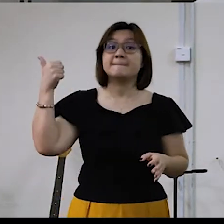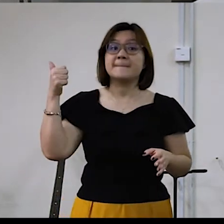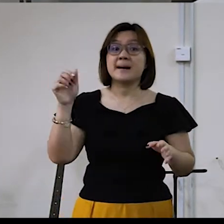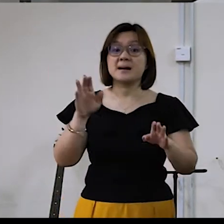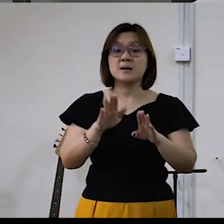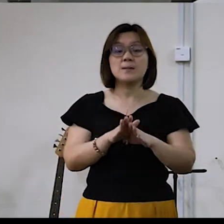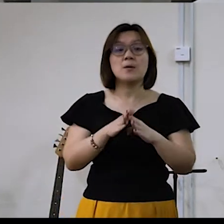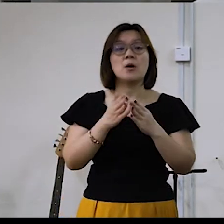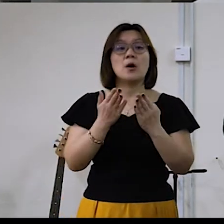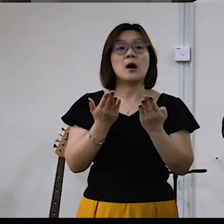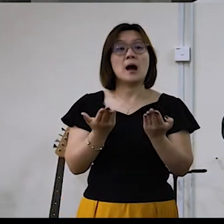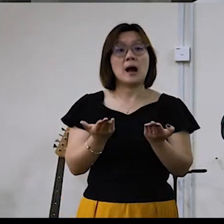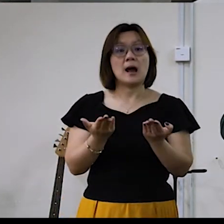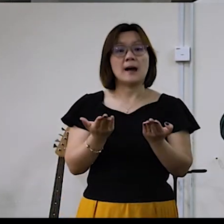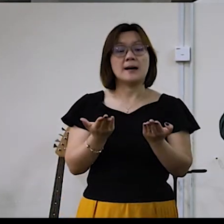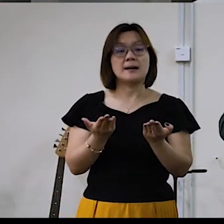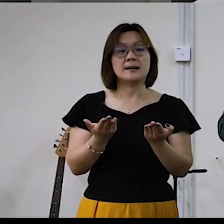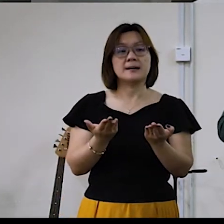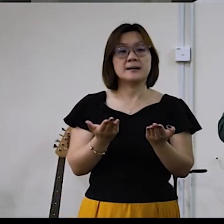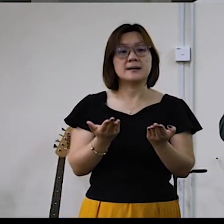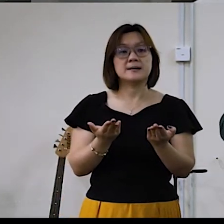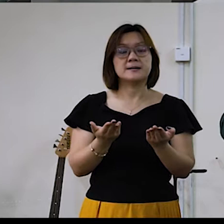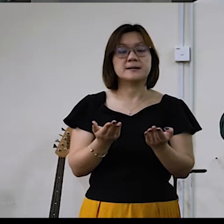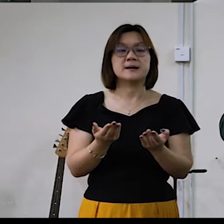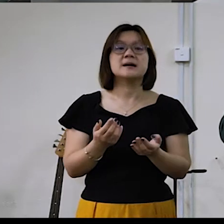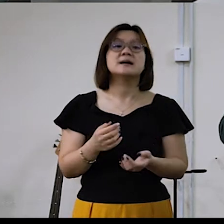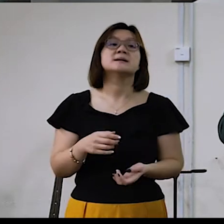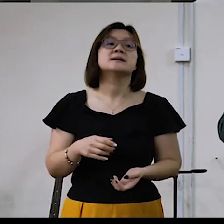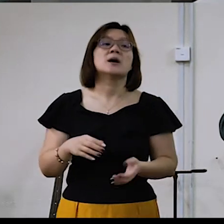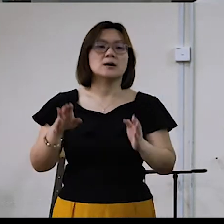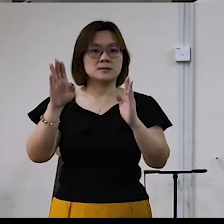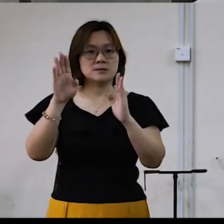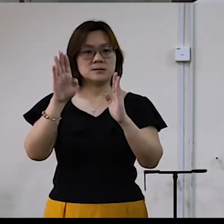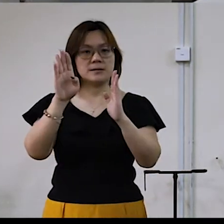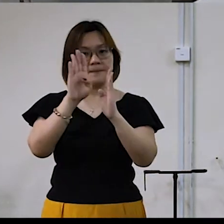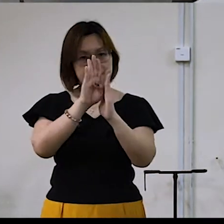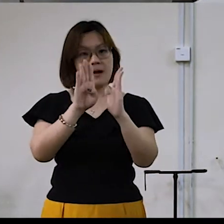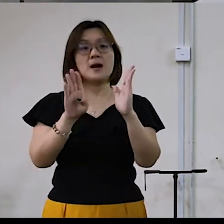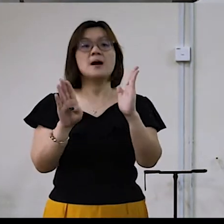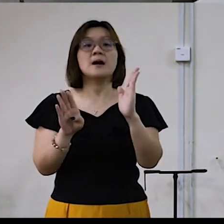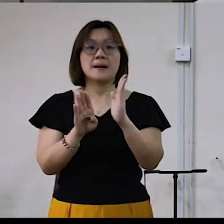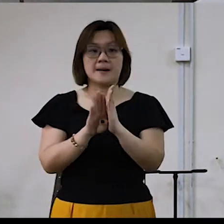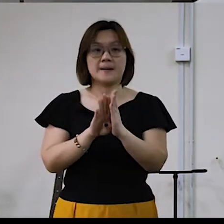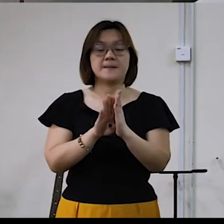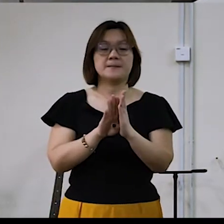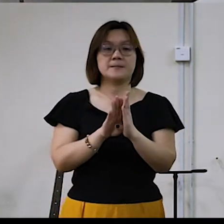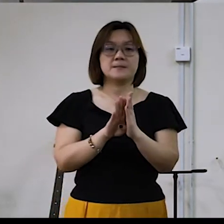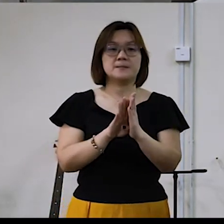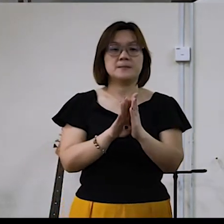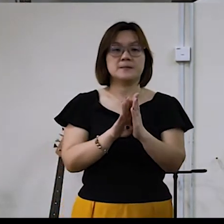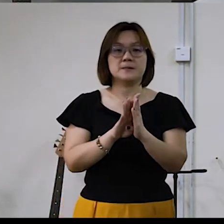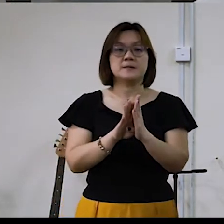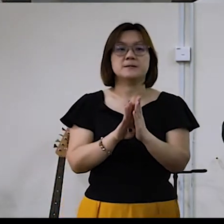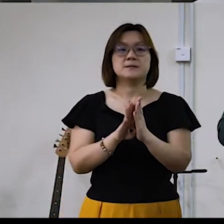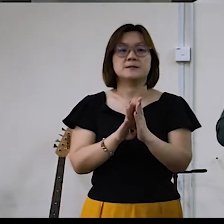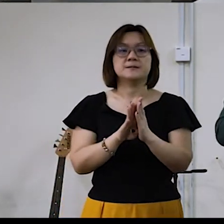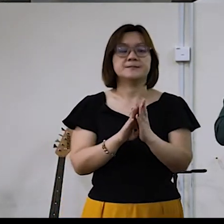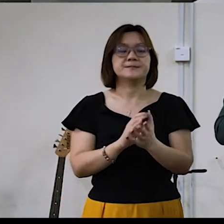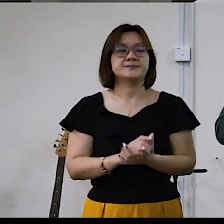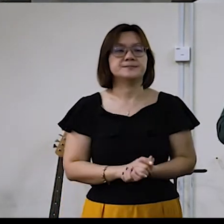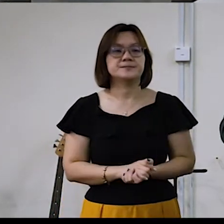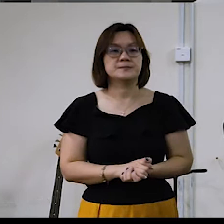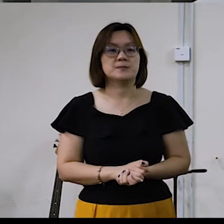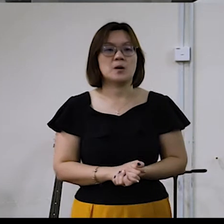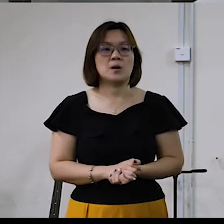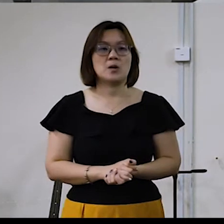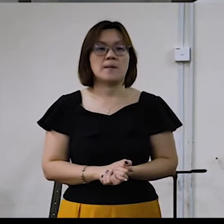over and over again. You know what? The Holy Bible. Who can say hallelujah? That is facts. That is a fact.